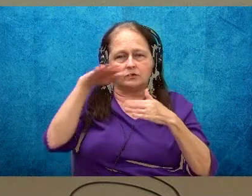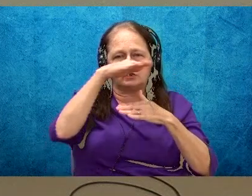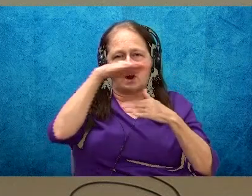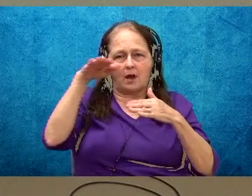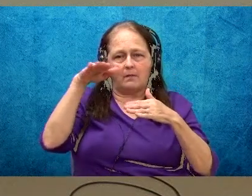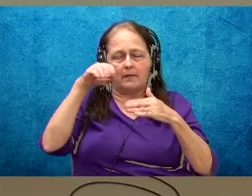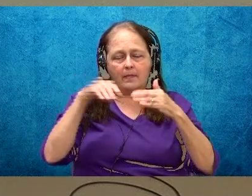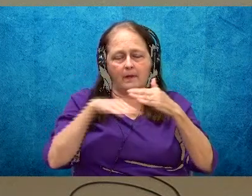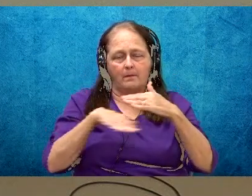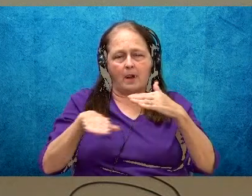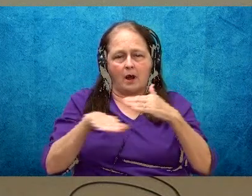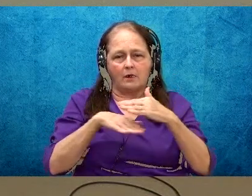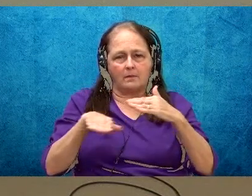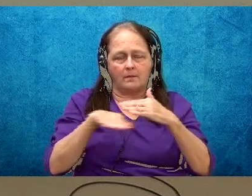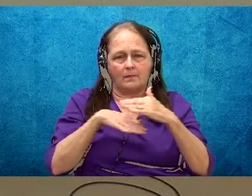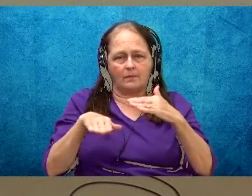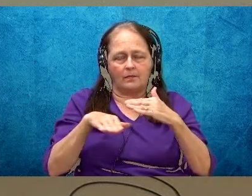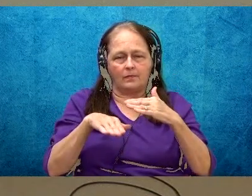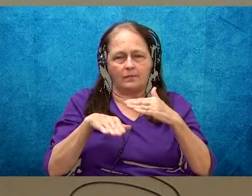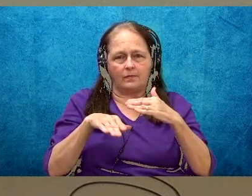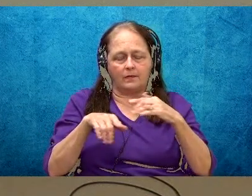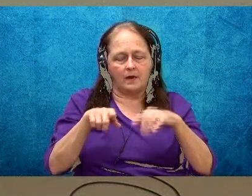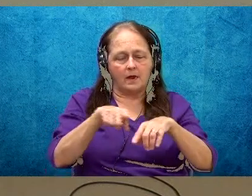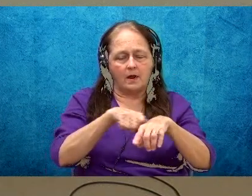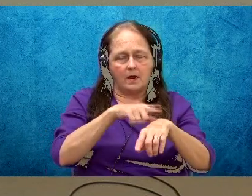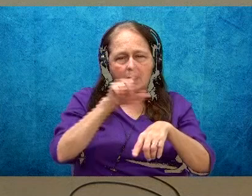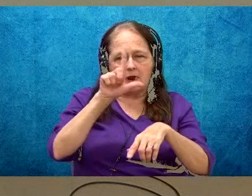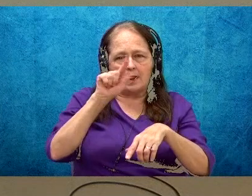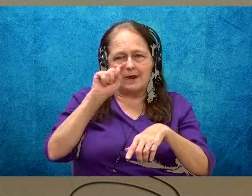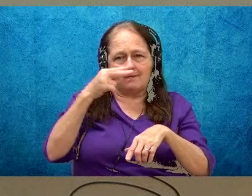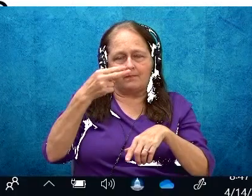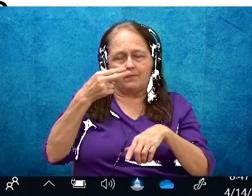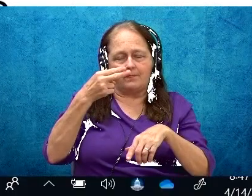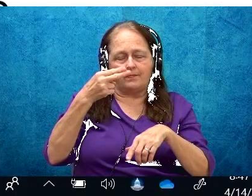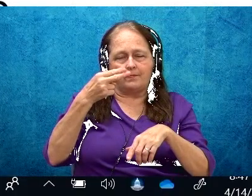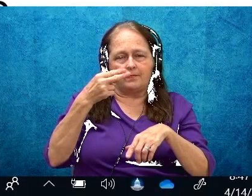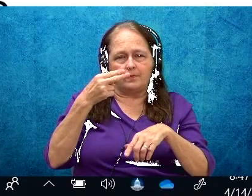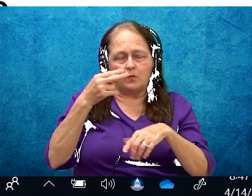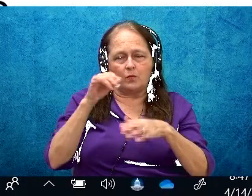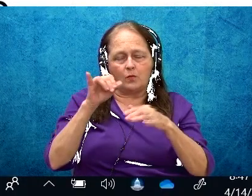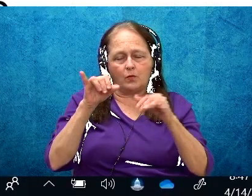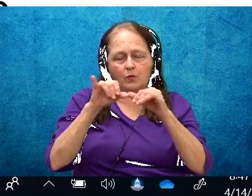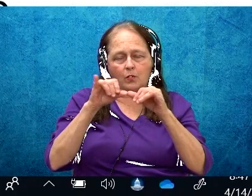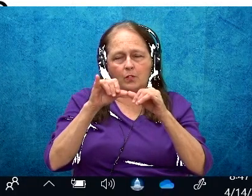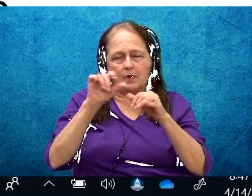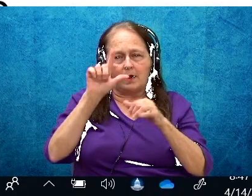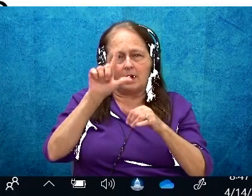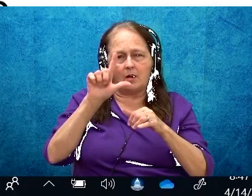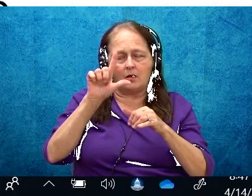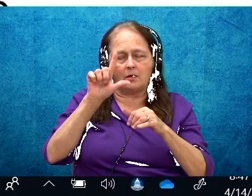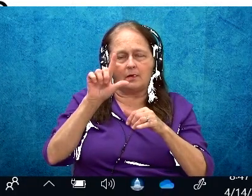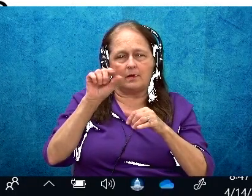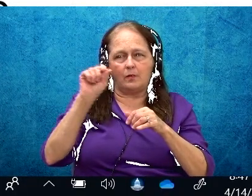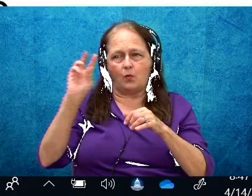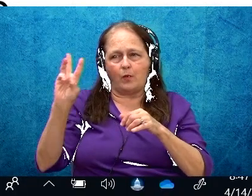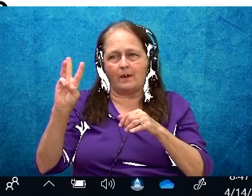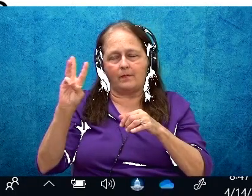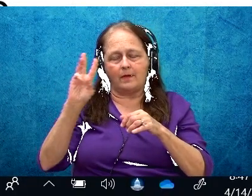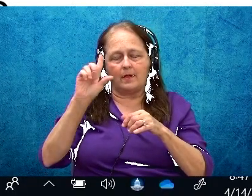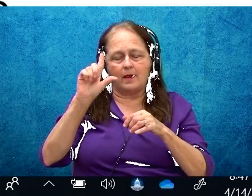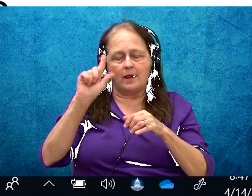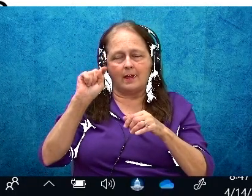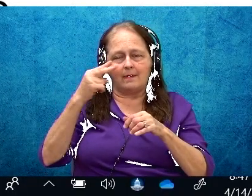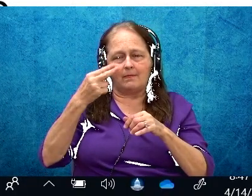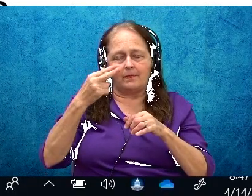bottom. We have the length and we have the width. The height has nothing